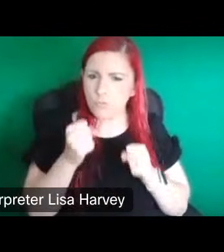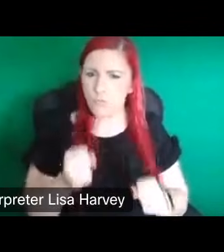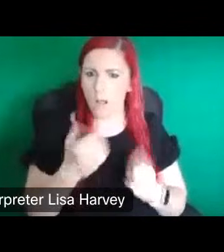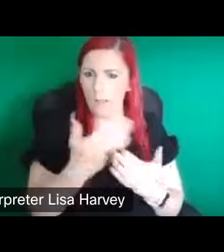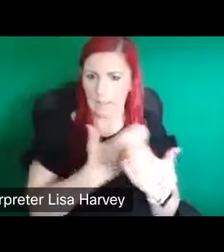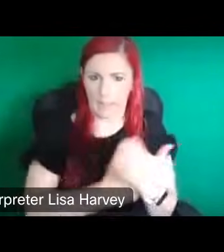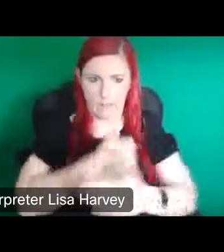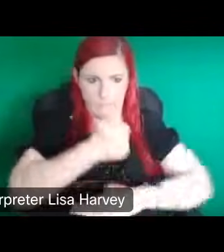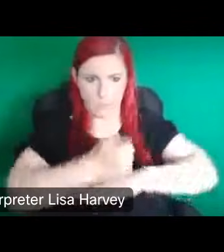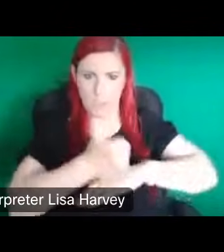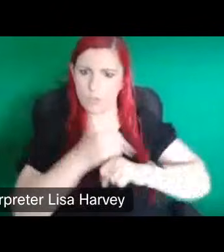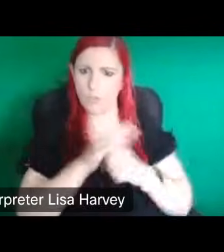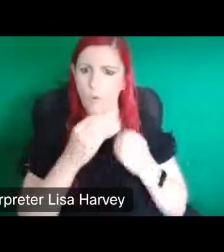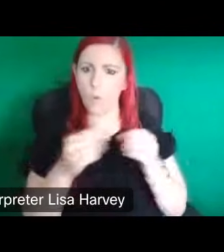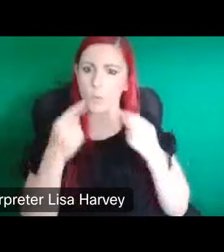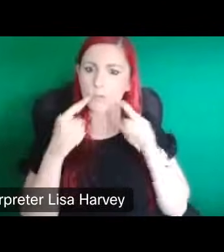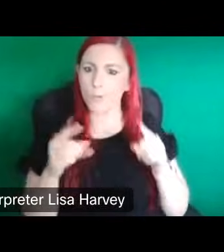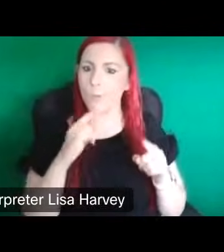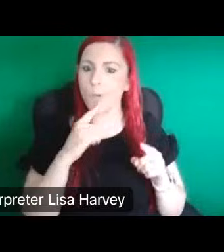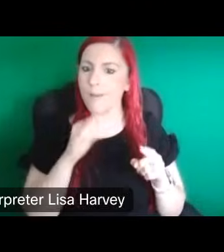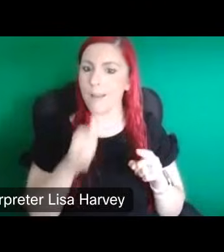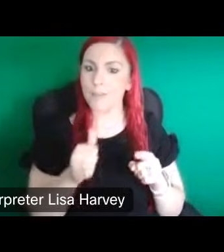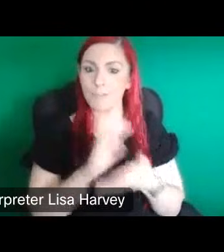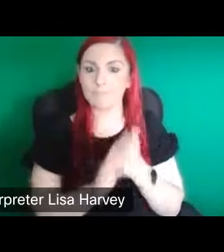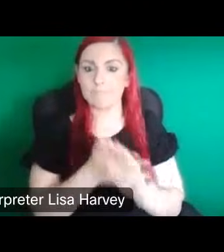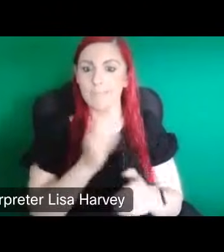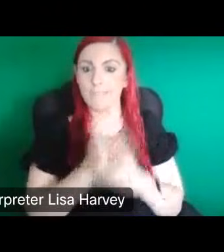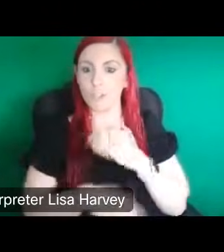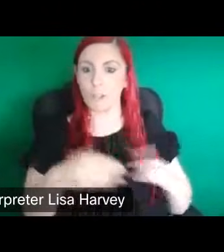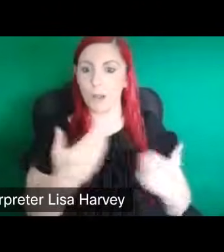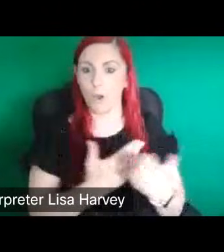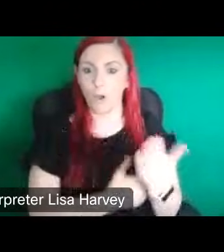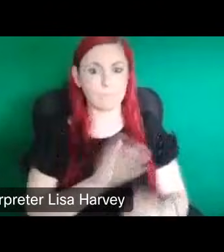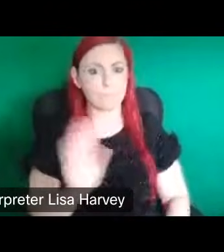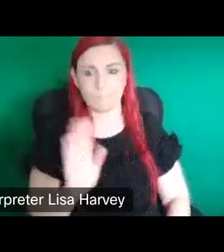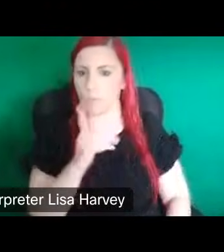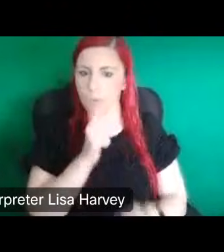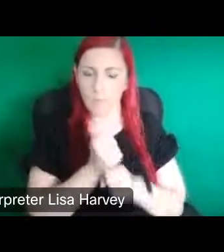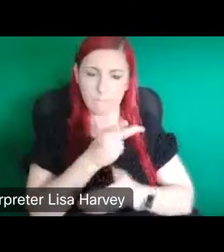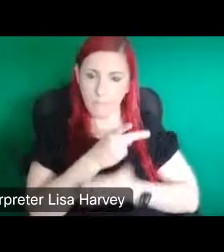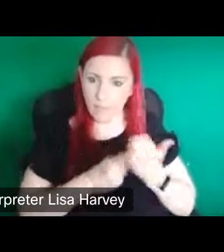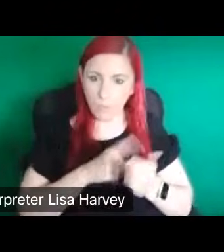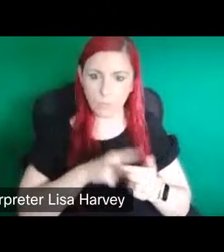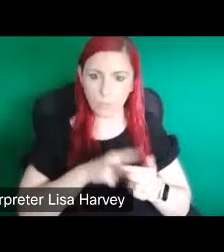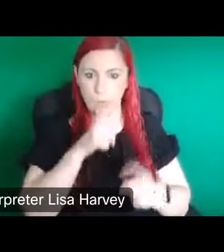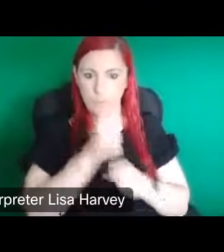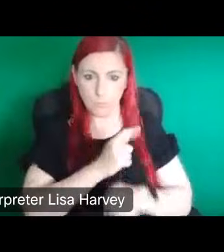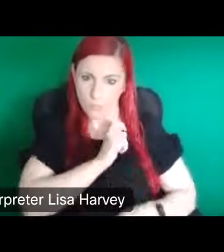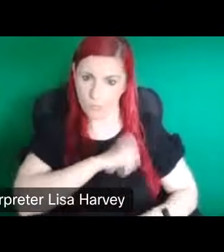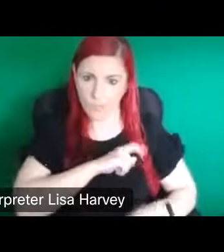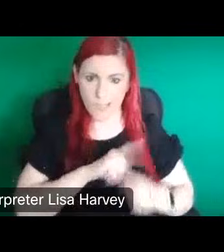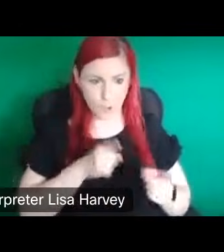disclosure. However, it's not just a matter of law. It's about values, it's about trust, it's about doing the right